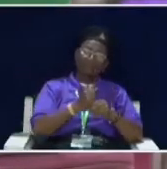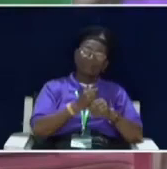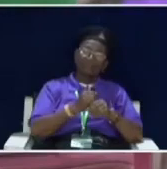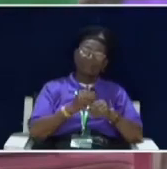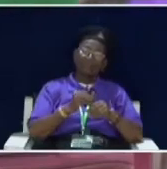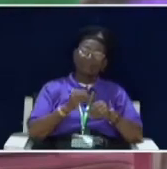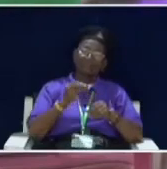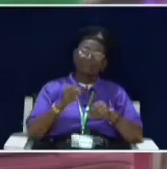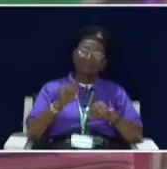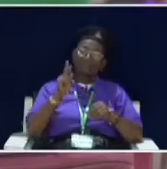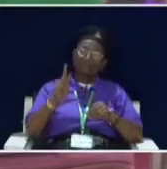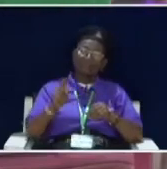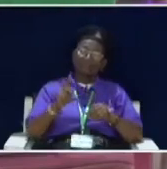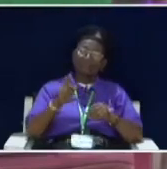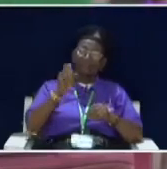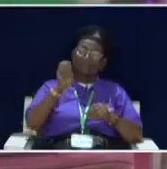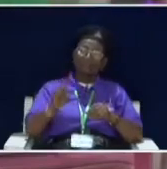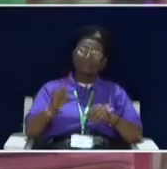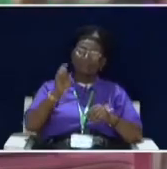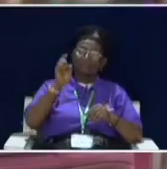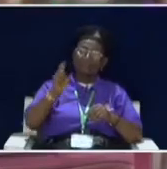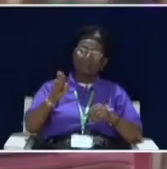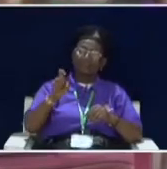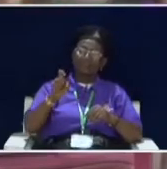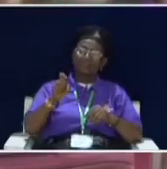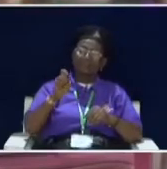Alright. Exodus chapter